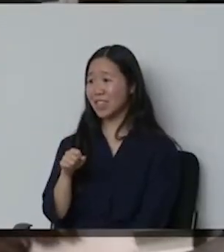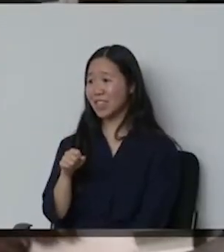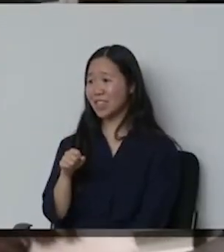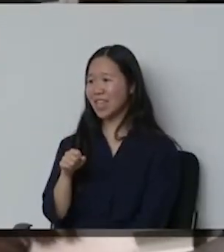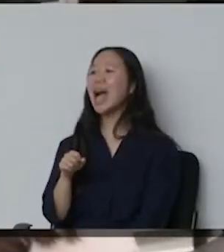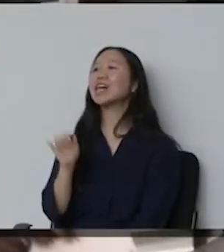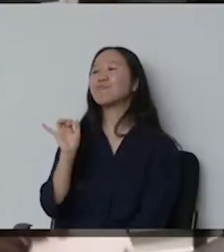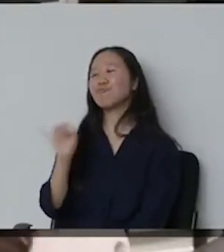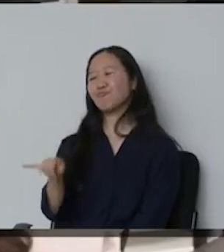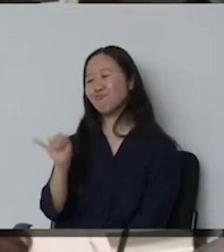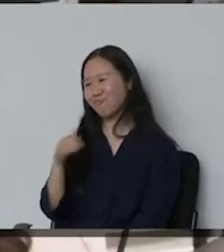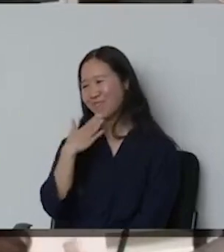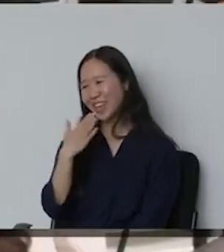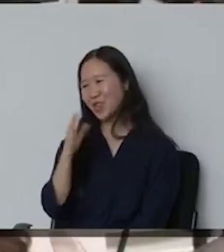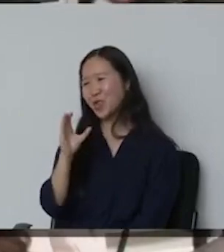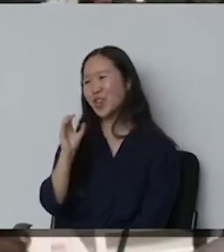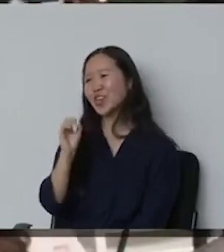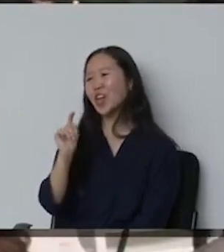Sure.